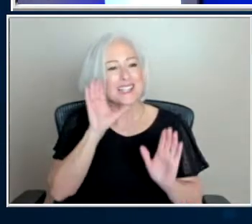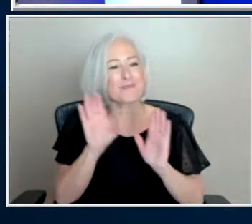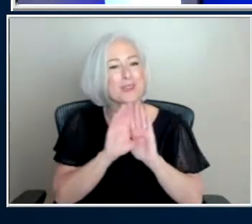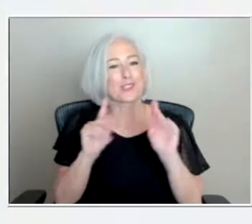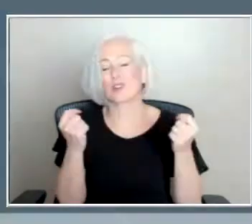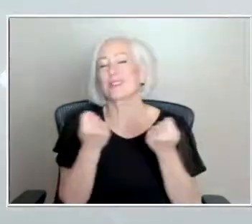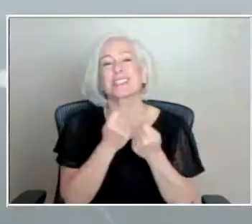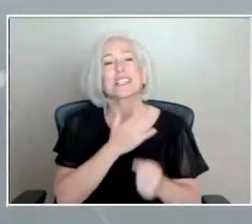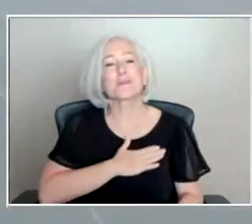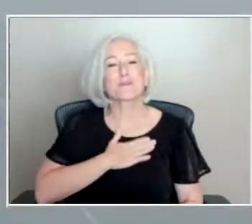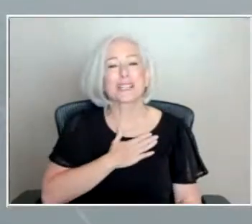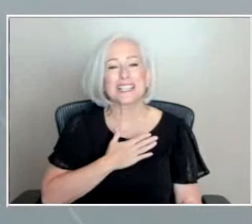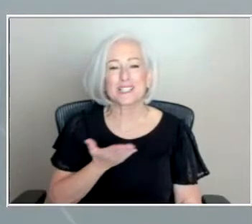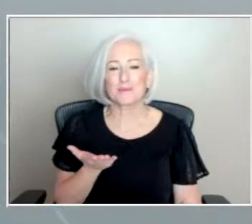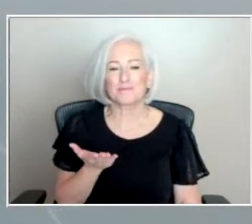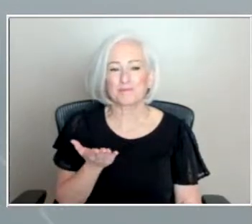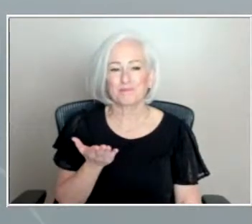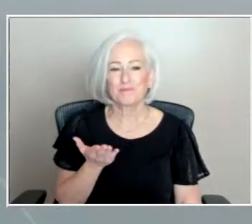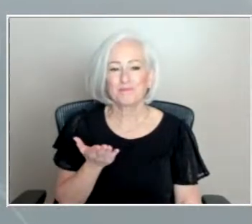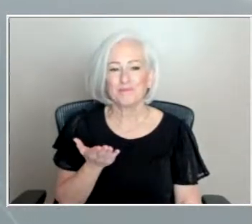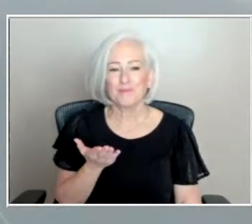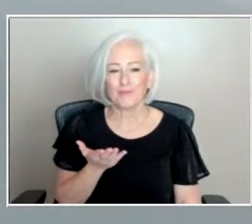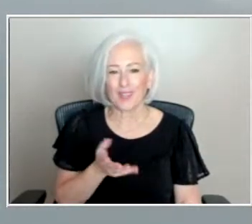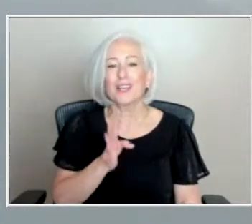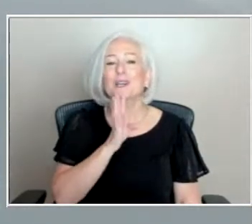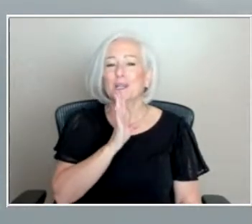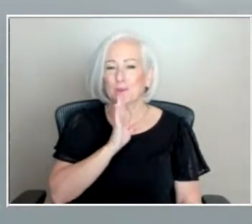we talk about support around a